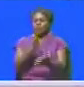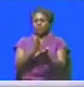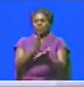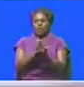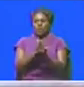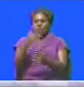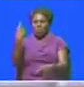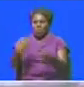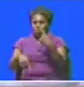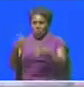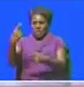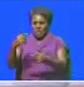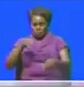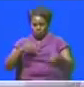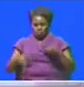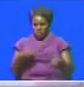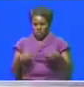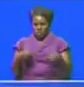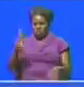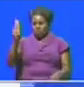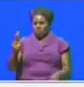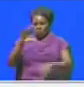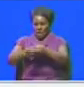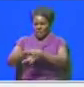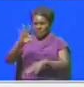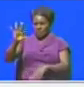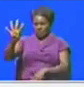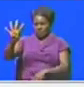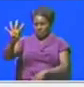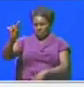kama utatushinda kura Busia, Uhuru got 34,000.